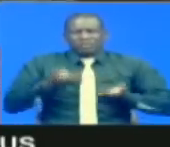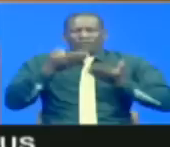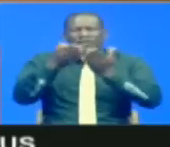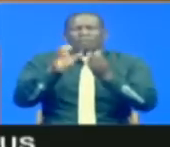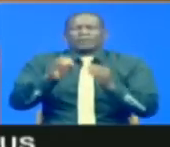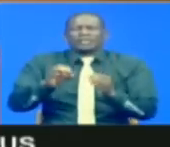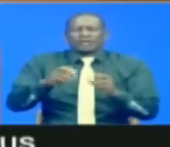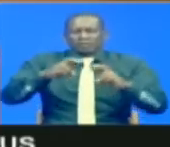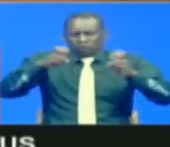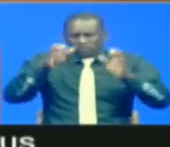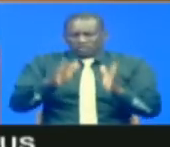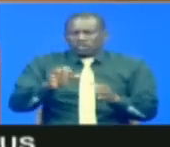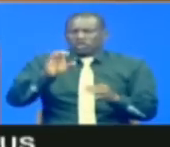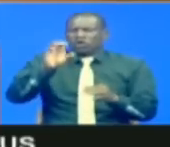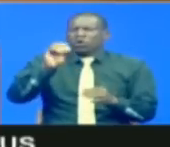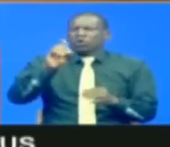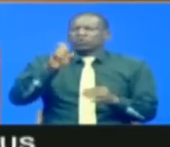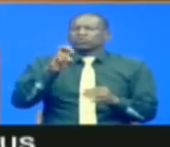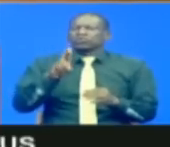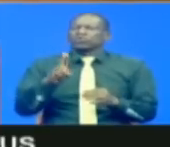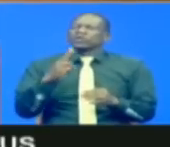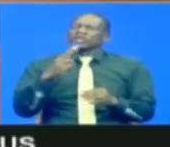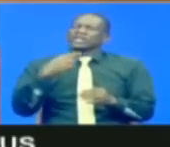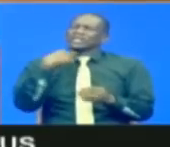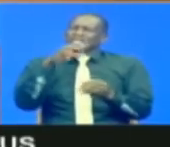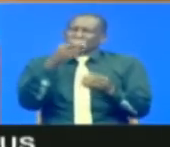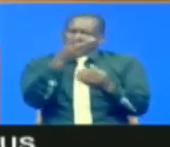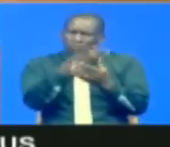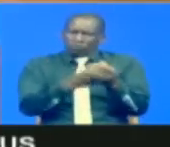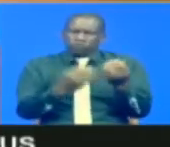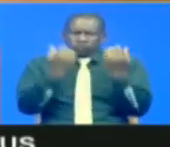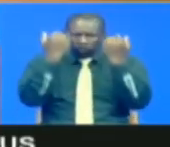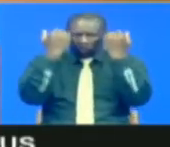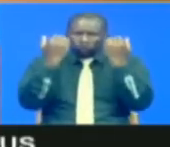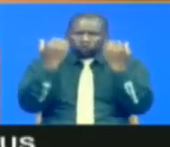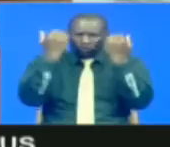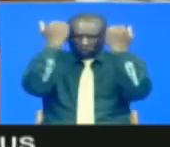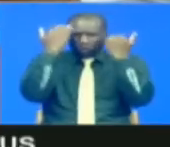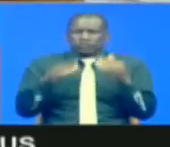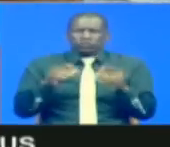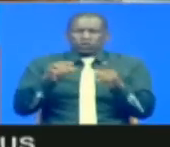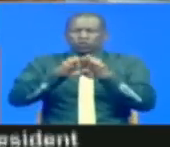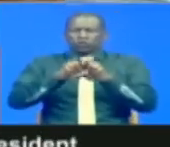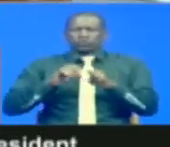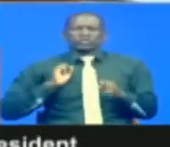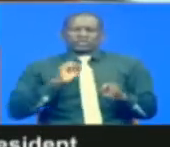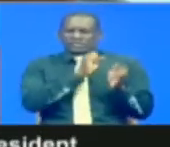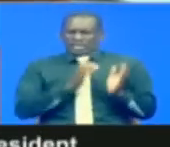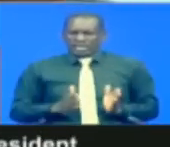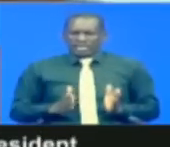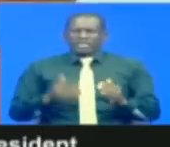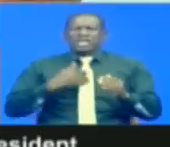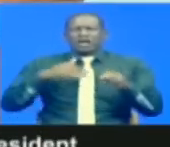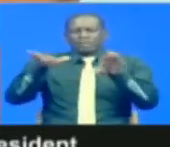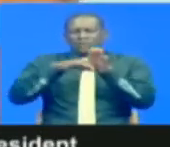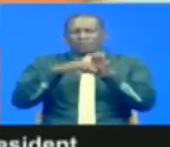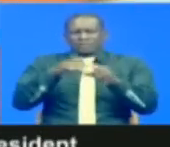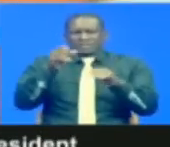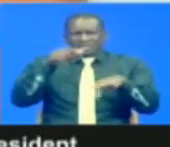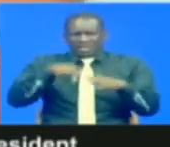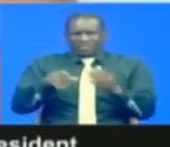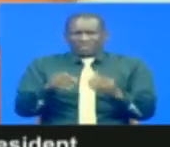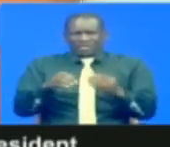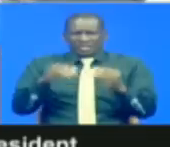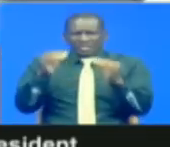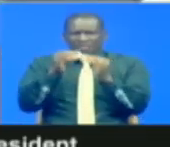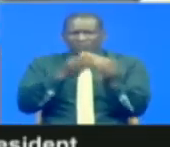Oduor stated that the two senior counsels, by virtue of being senators, had participated in a meeting in which the Senate's Justice and Legal